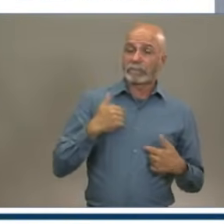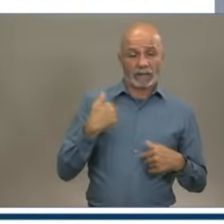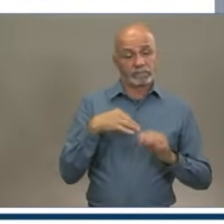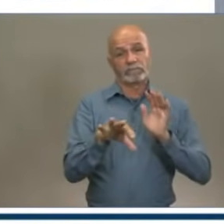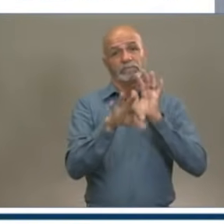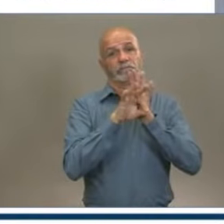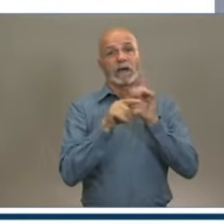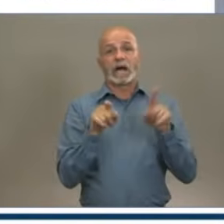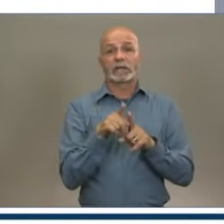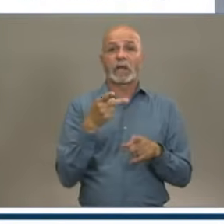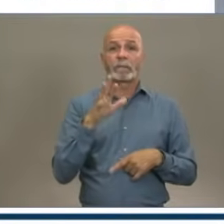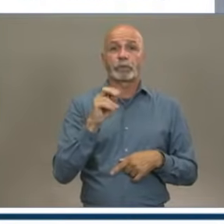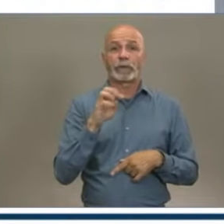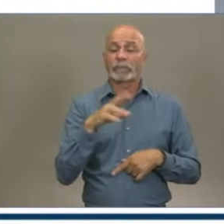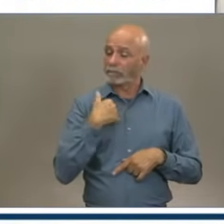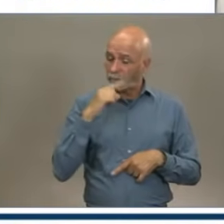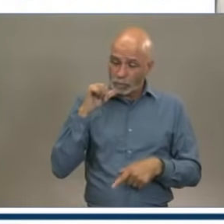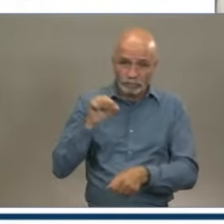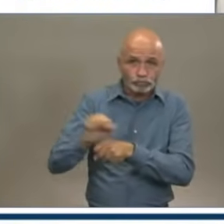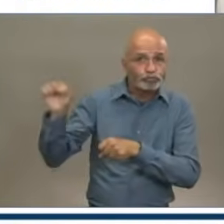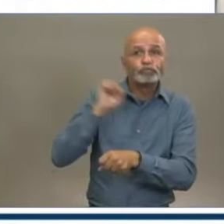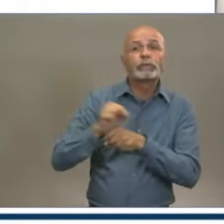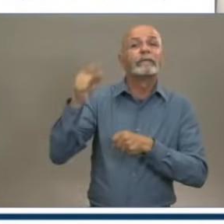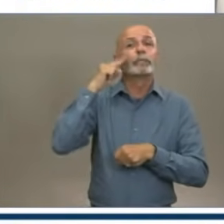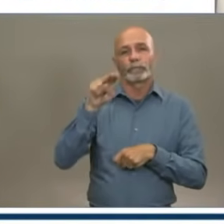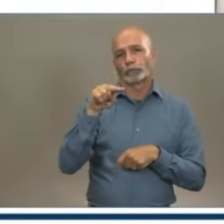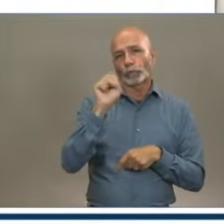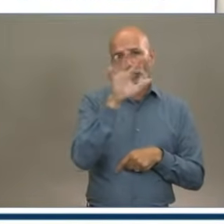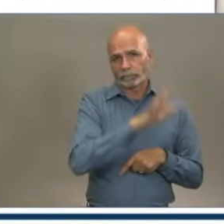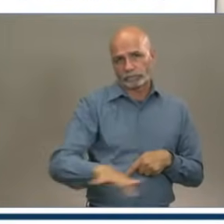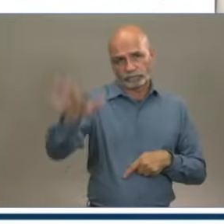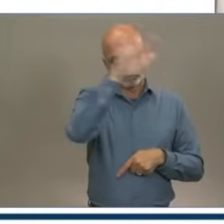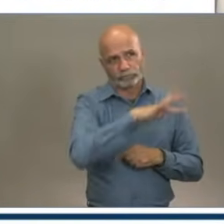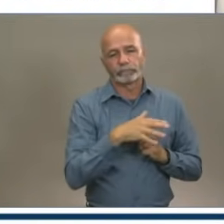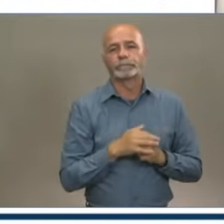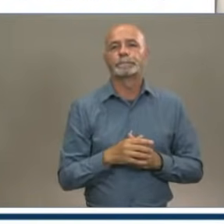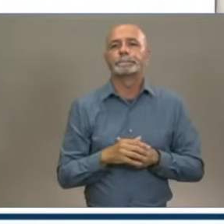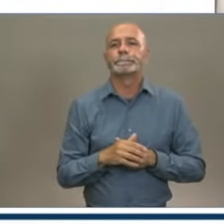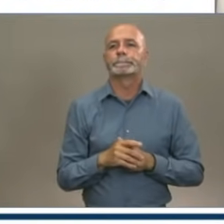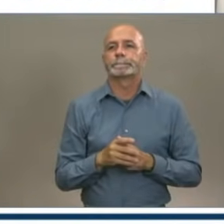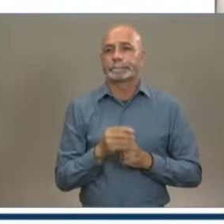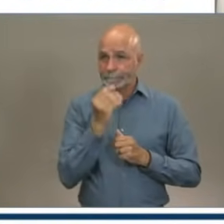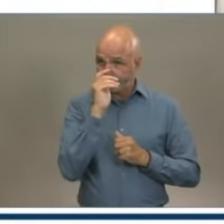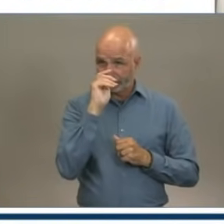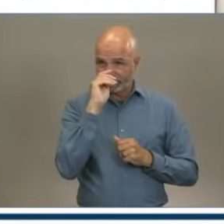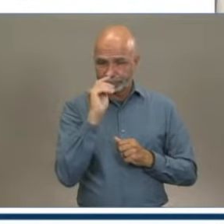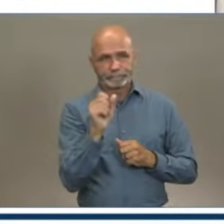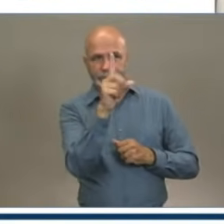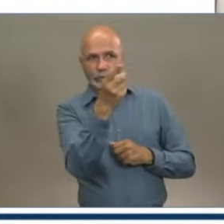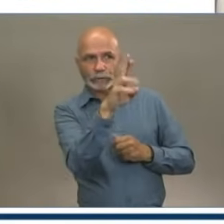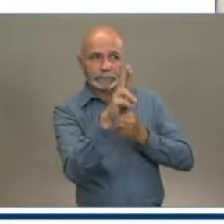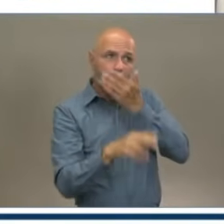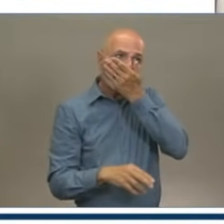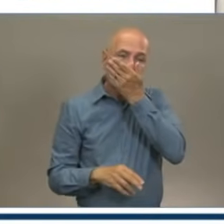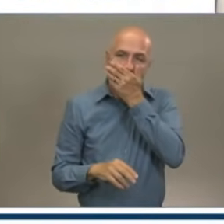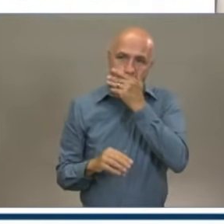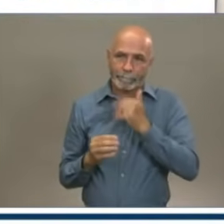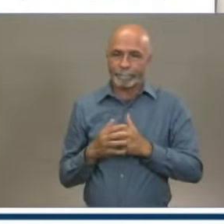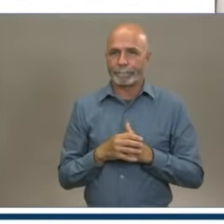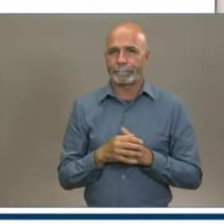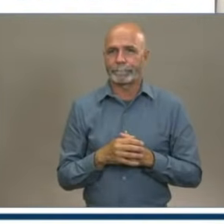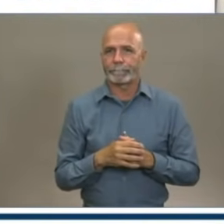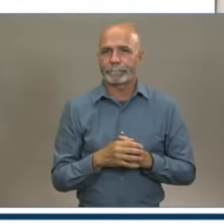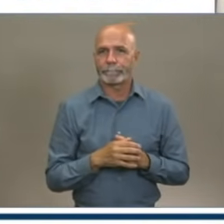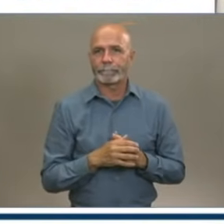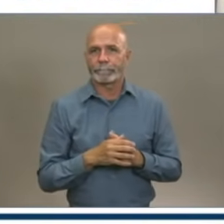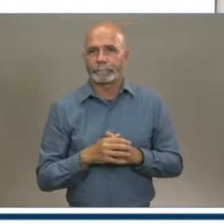hard on behalf of the province. Go ahead with your follow-up. Question for Dr. Strang is, one of the